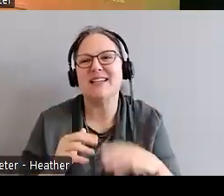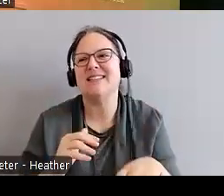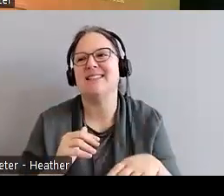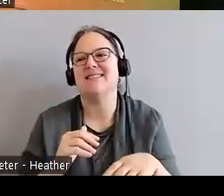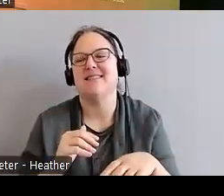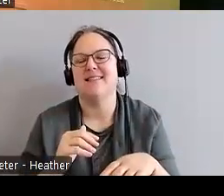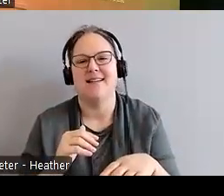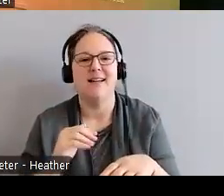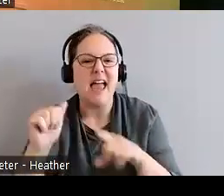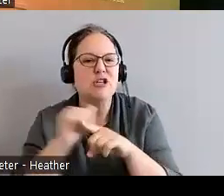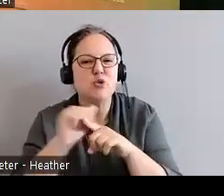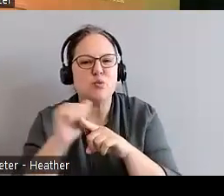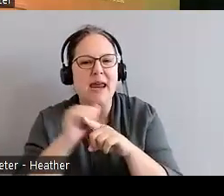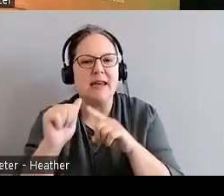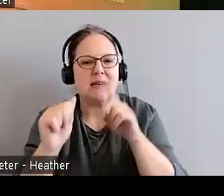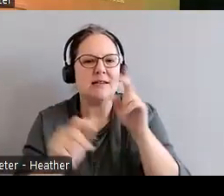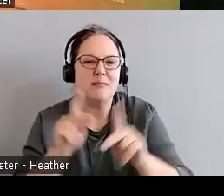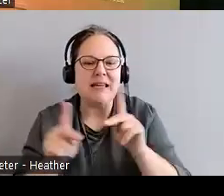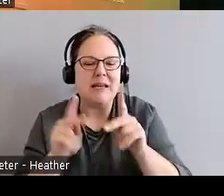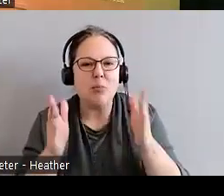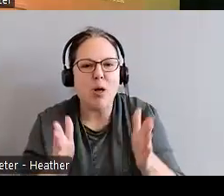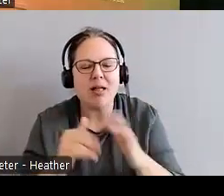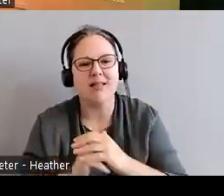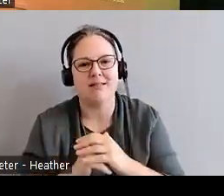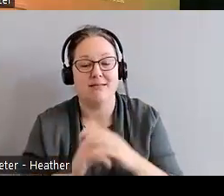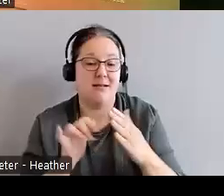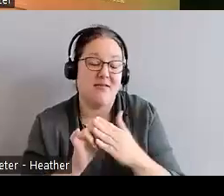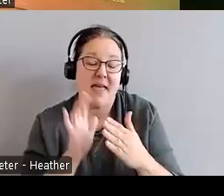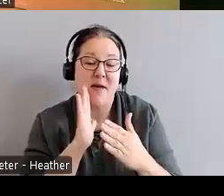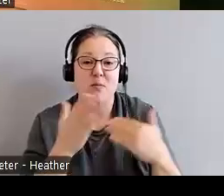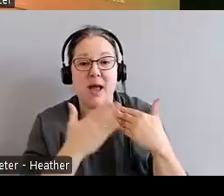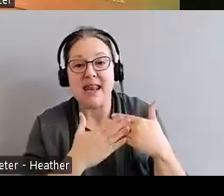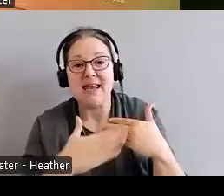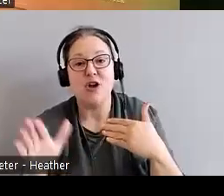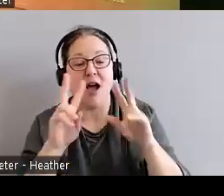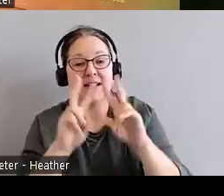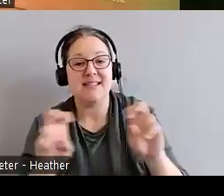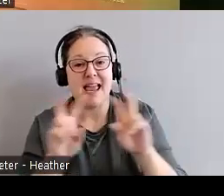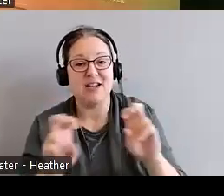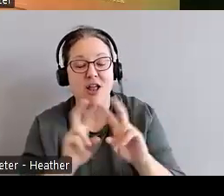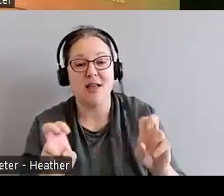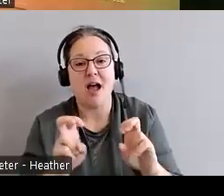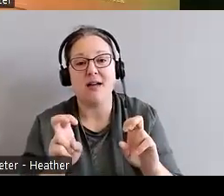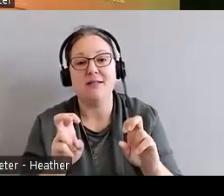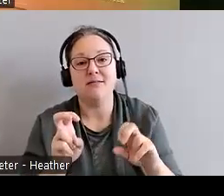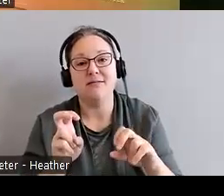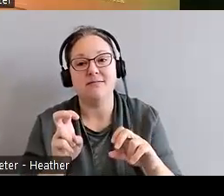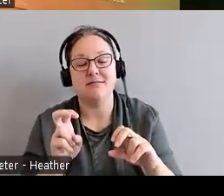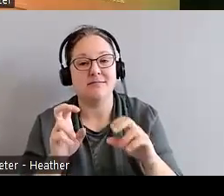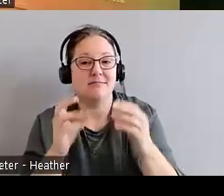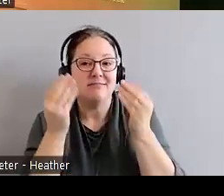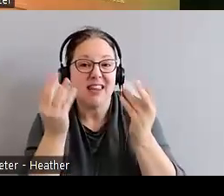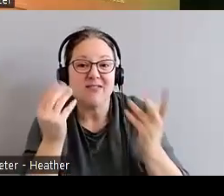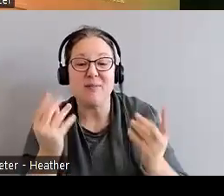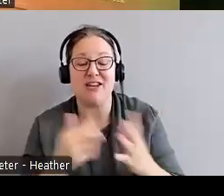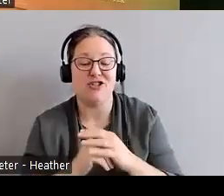trainees and who went on to analyze, present data, and do everything,